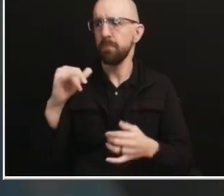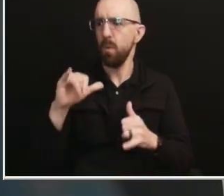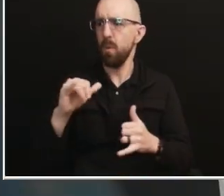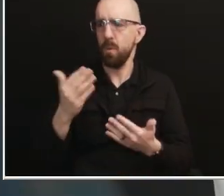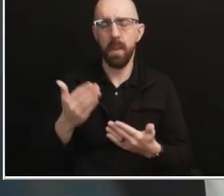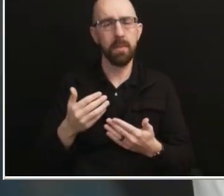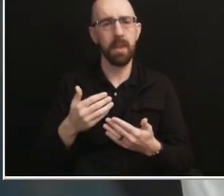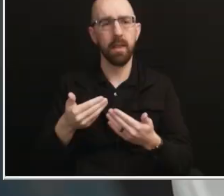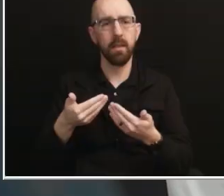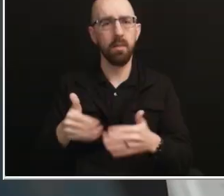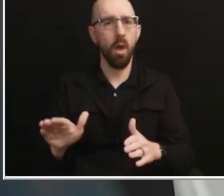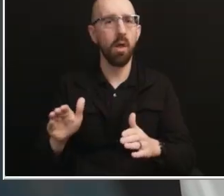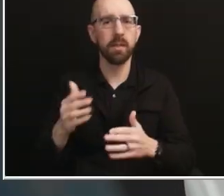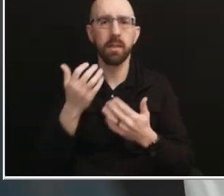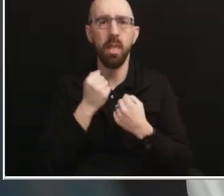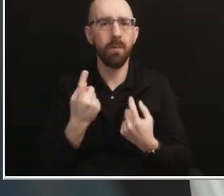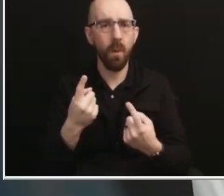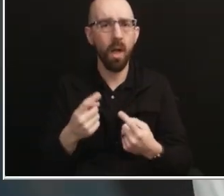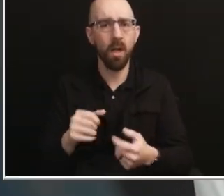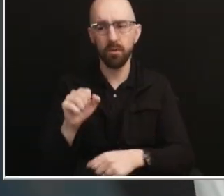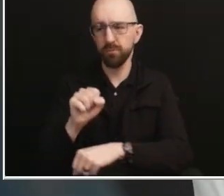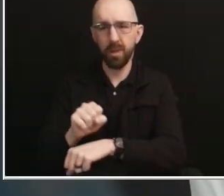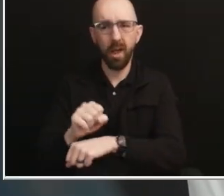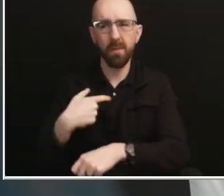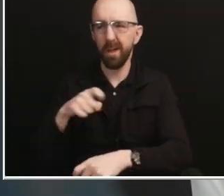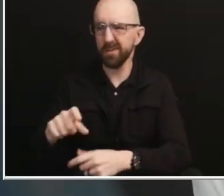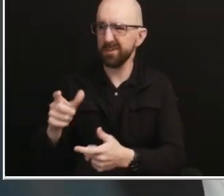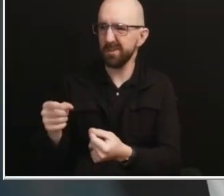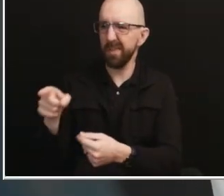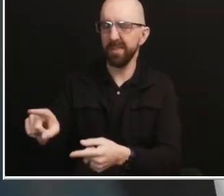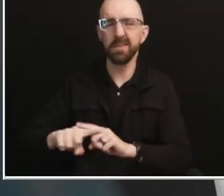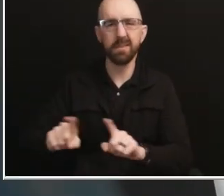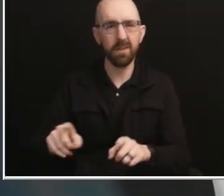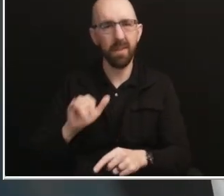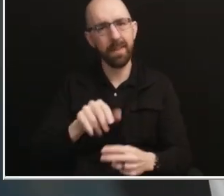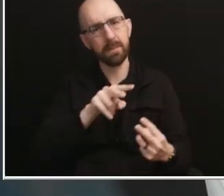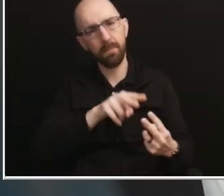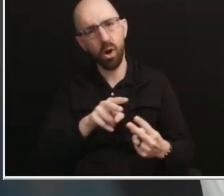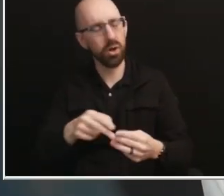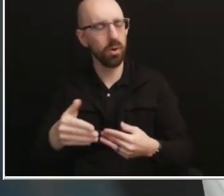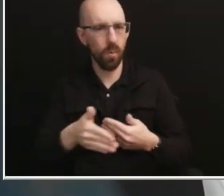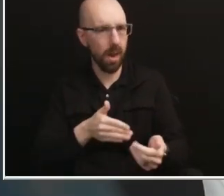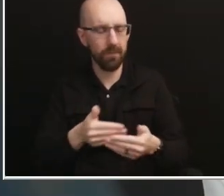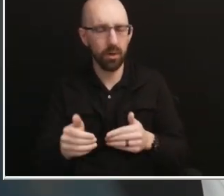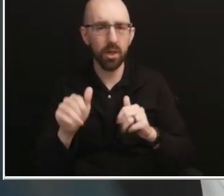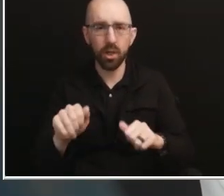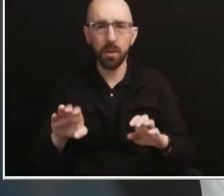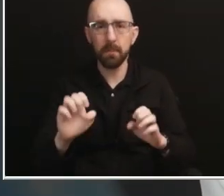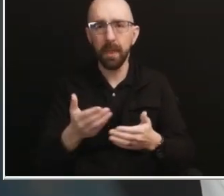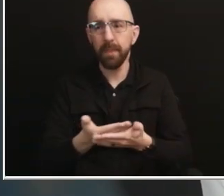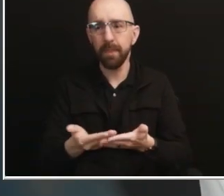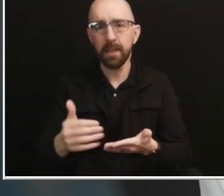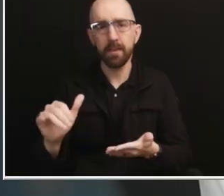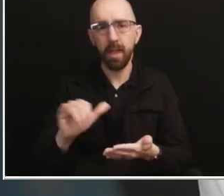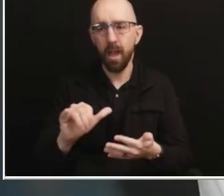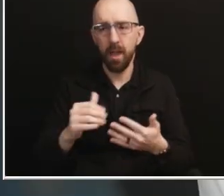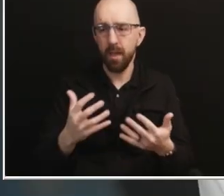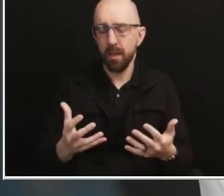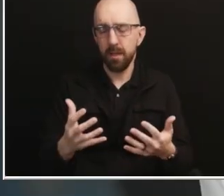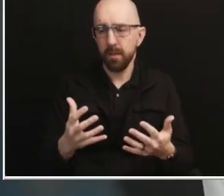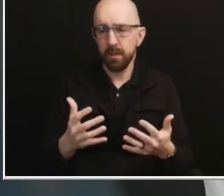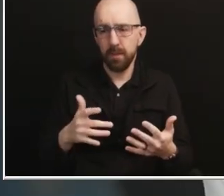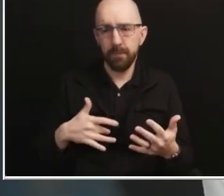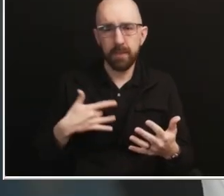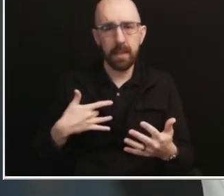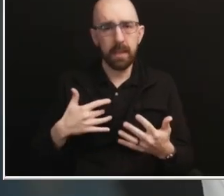could have done different at the job or with that partner. It also could be things like feeling